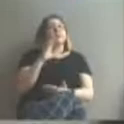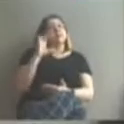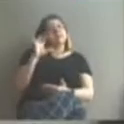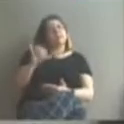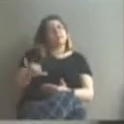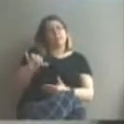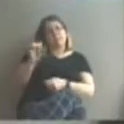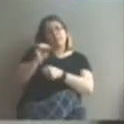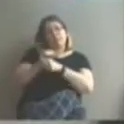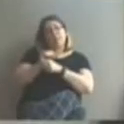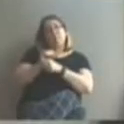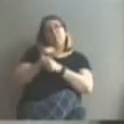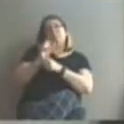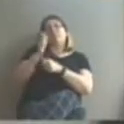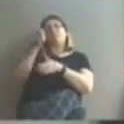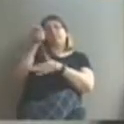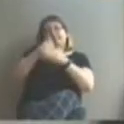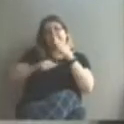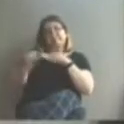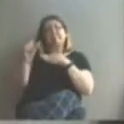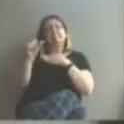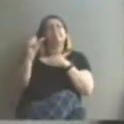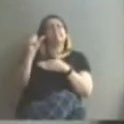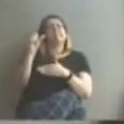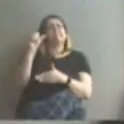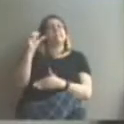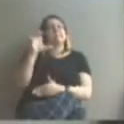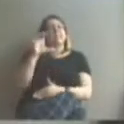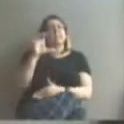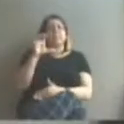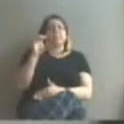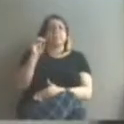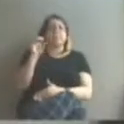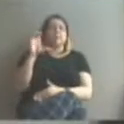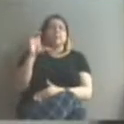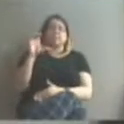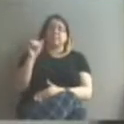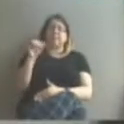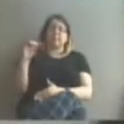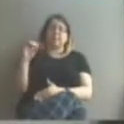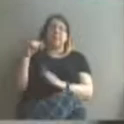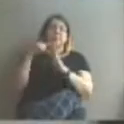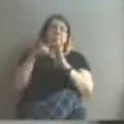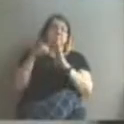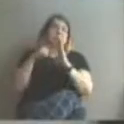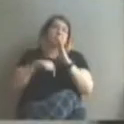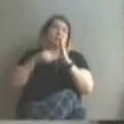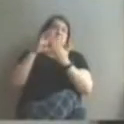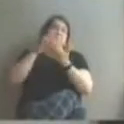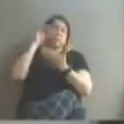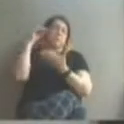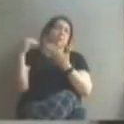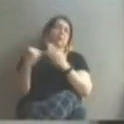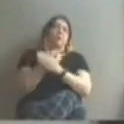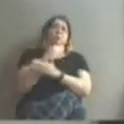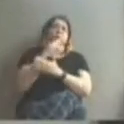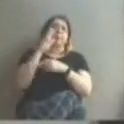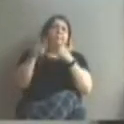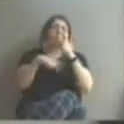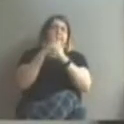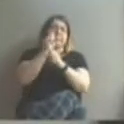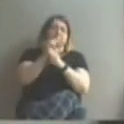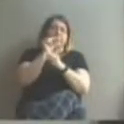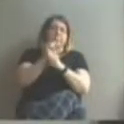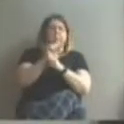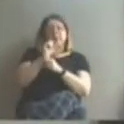bringing that work to report directly to the chief academic officer, and deeper learning is a new capacity of work. And so in an